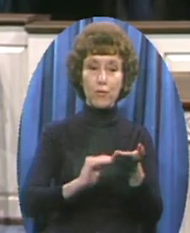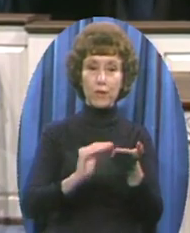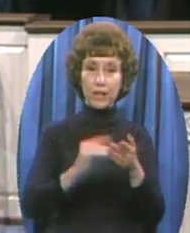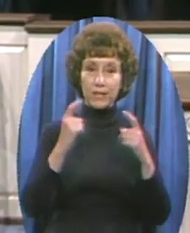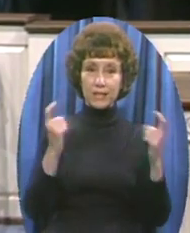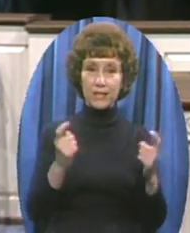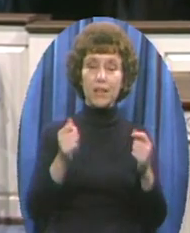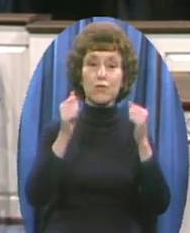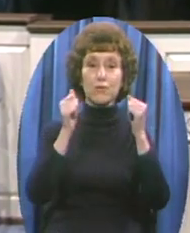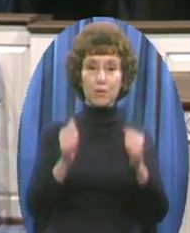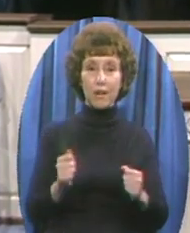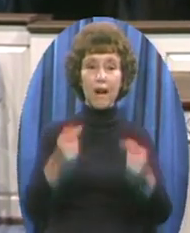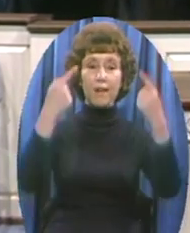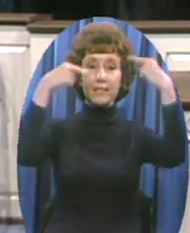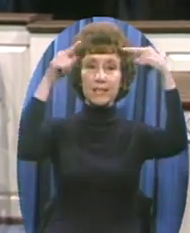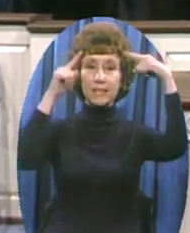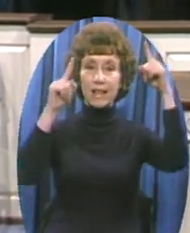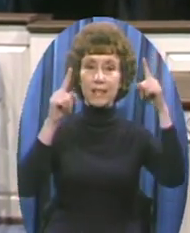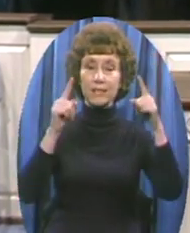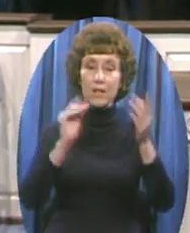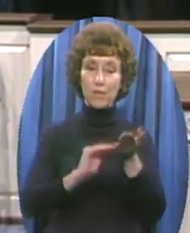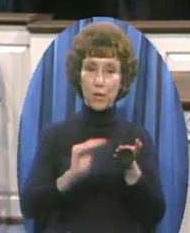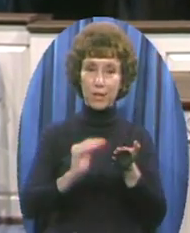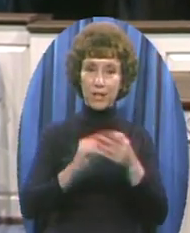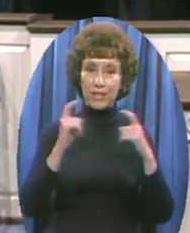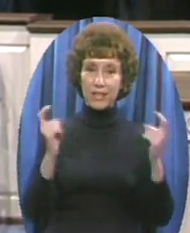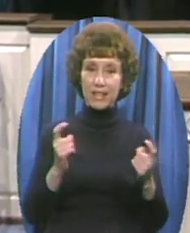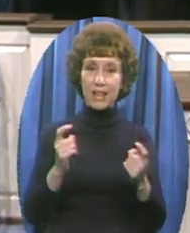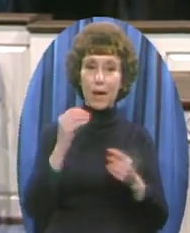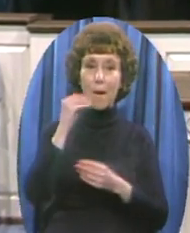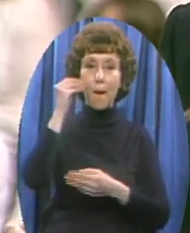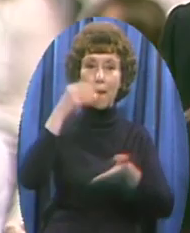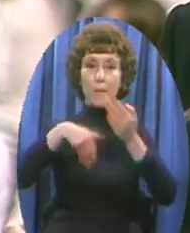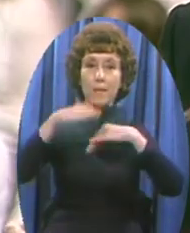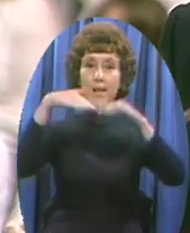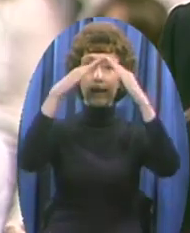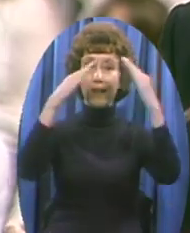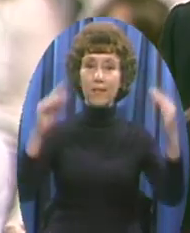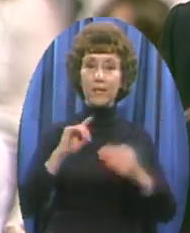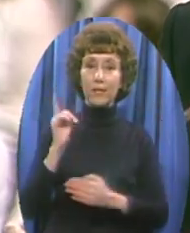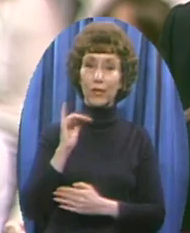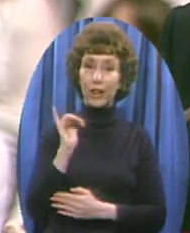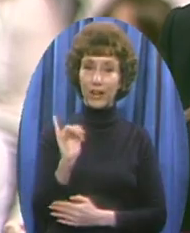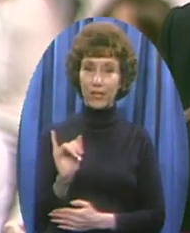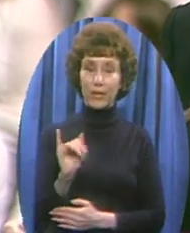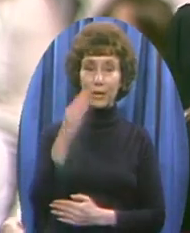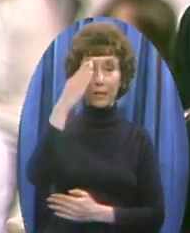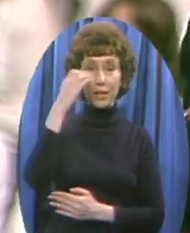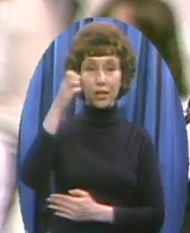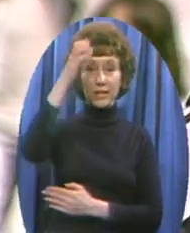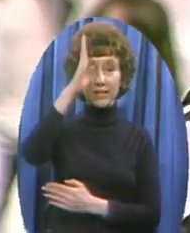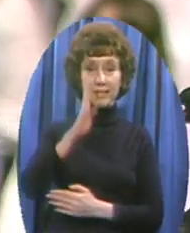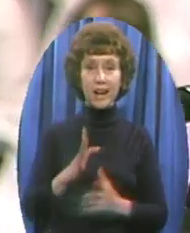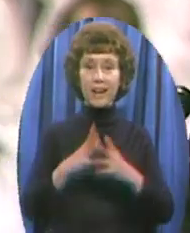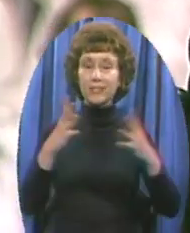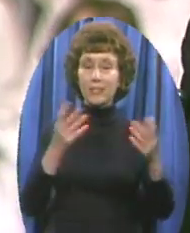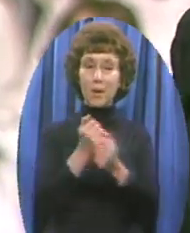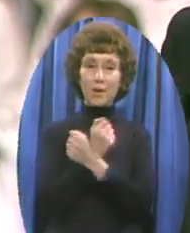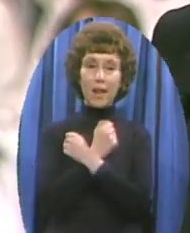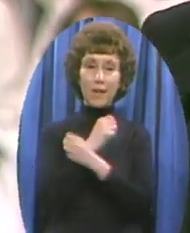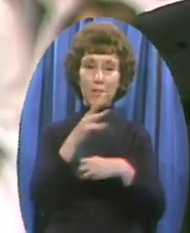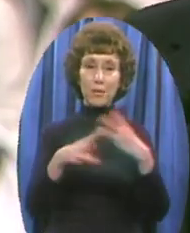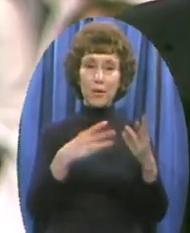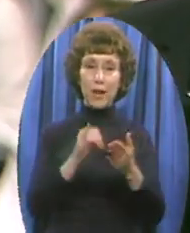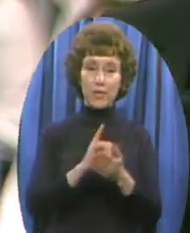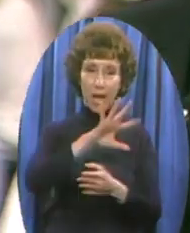the forgiveness of sins and a home in heaven forever. Because God so loved the world, and that includes